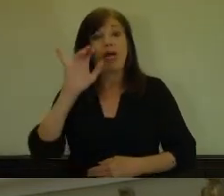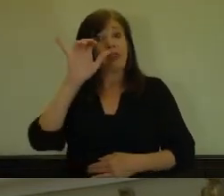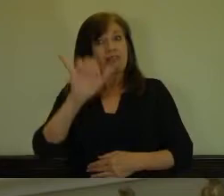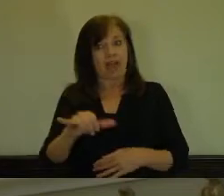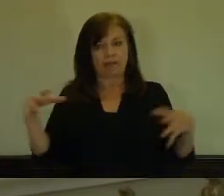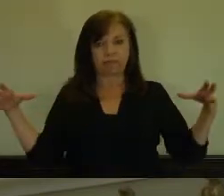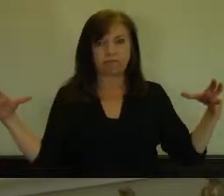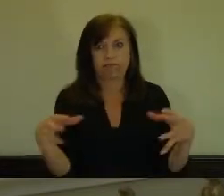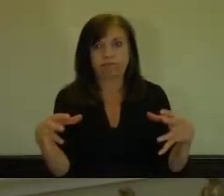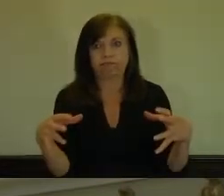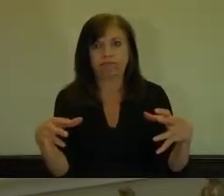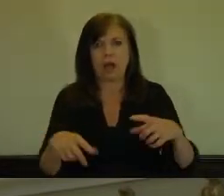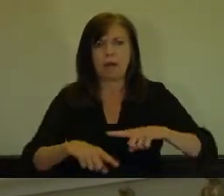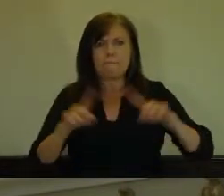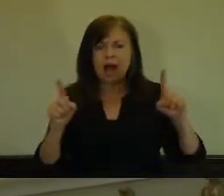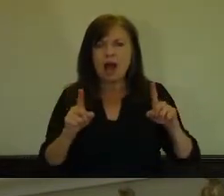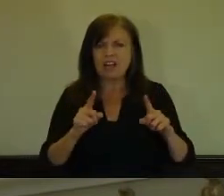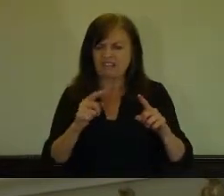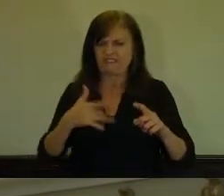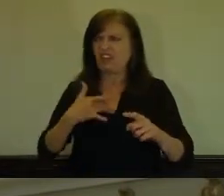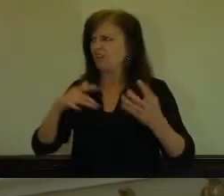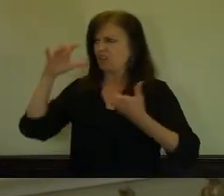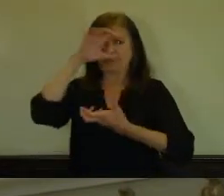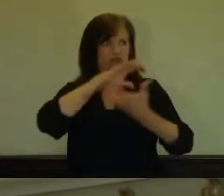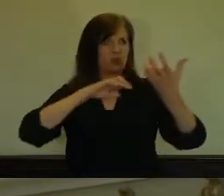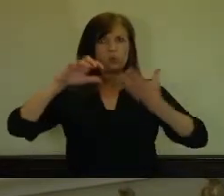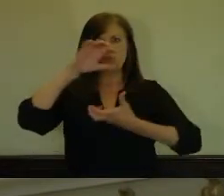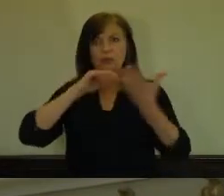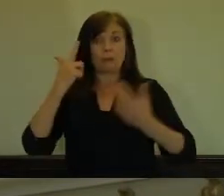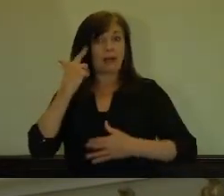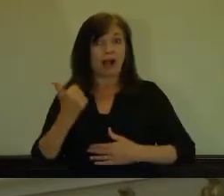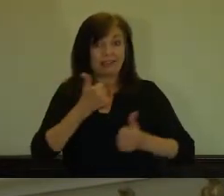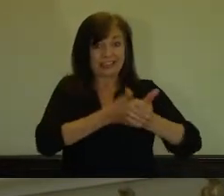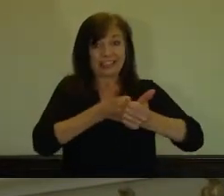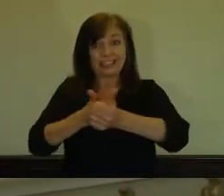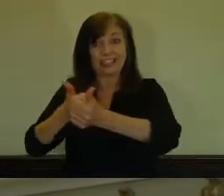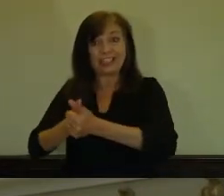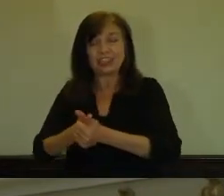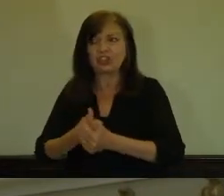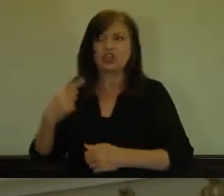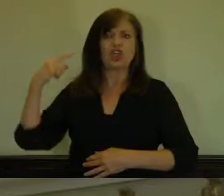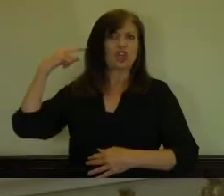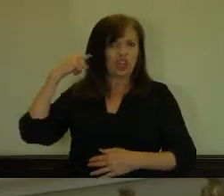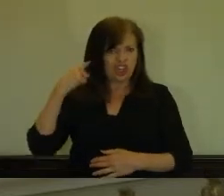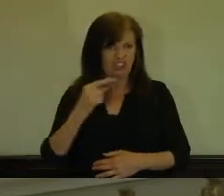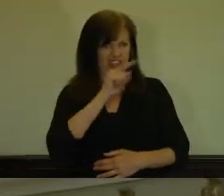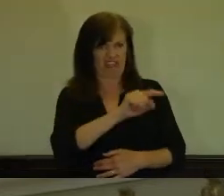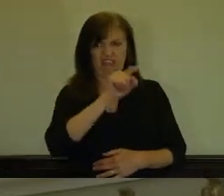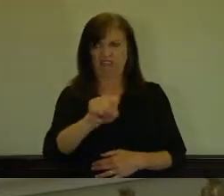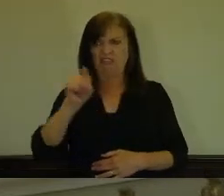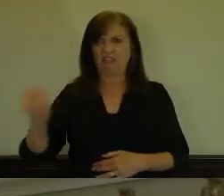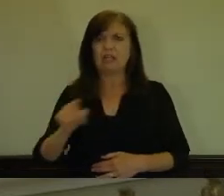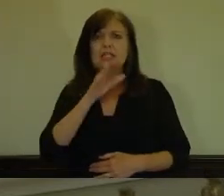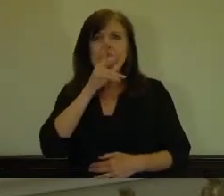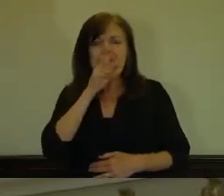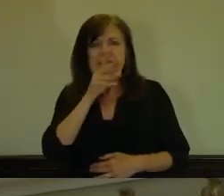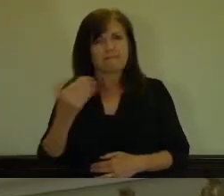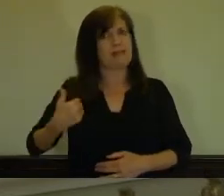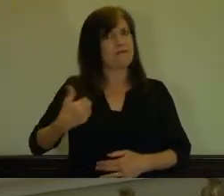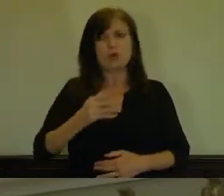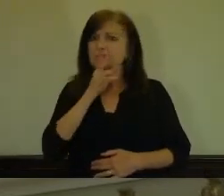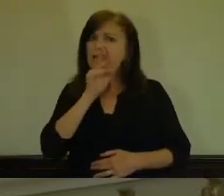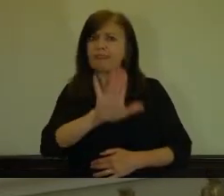a large crowd, but they were confused, because each one heard them speaking in their own